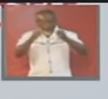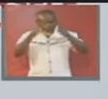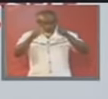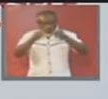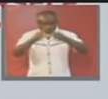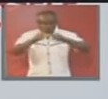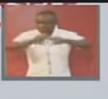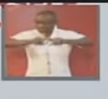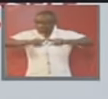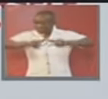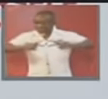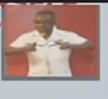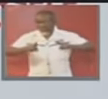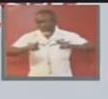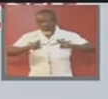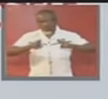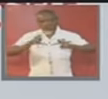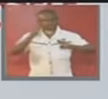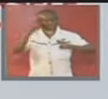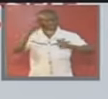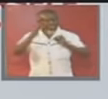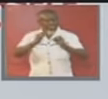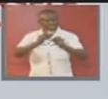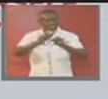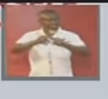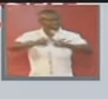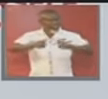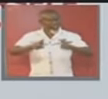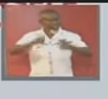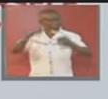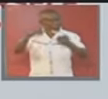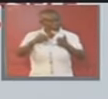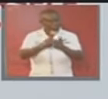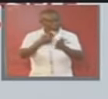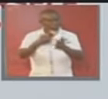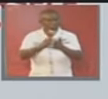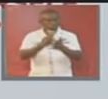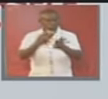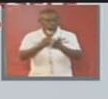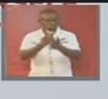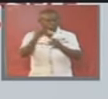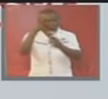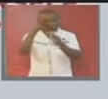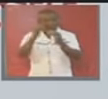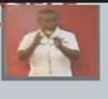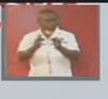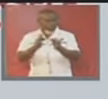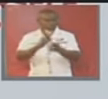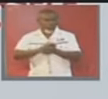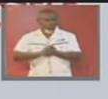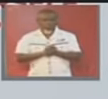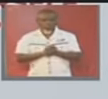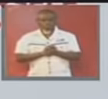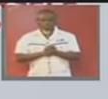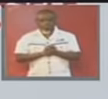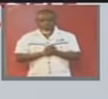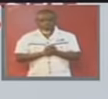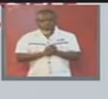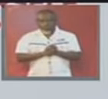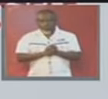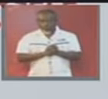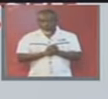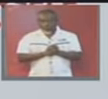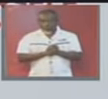the evidence coming out is that this new variant is 50 to 70% more transmissible. Think about what that